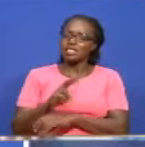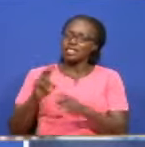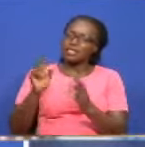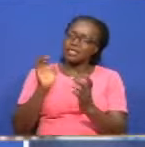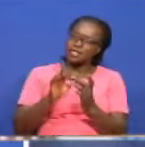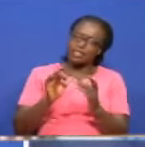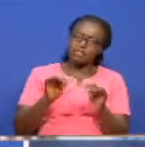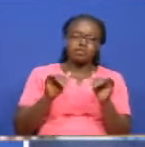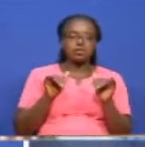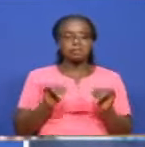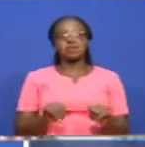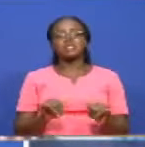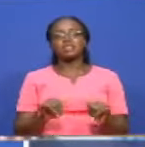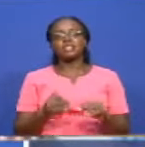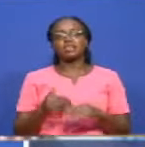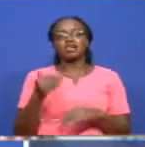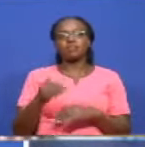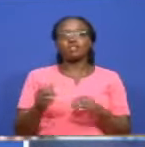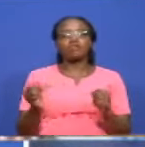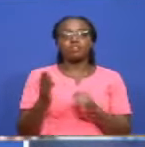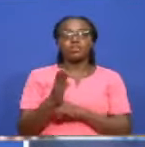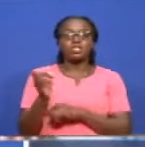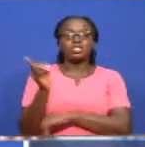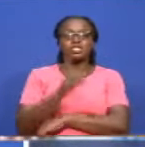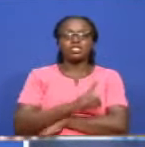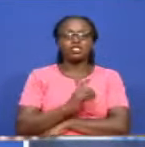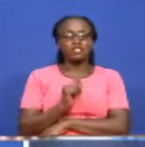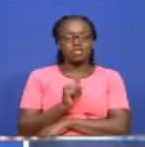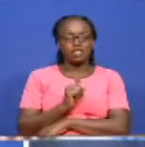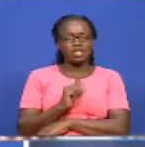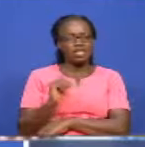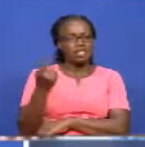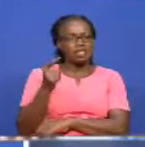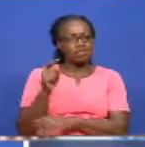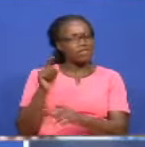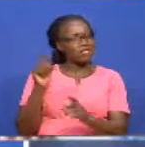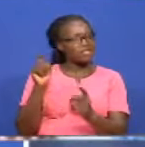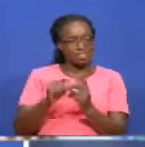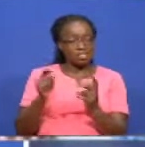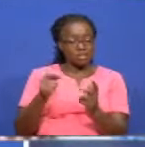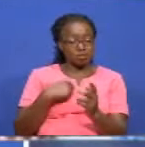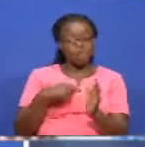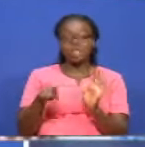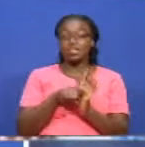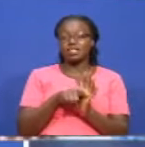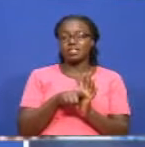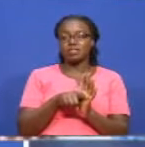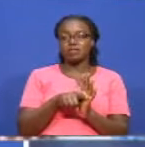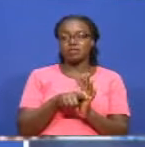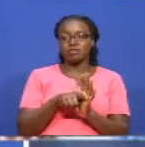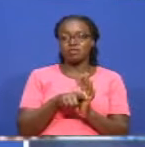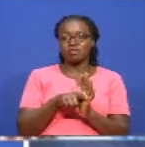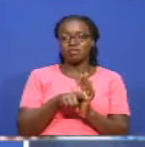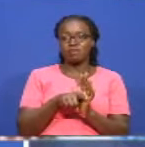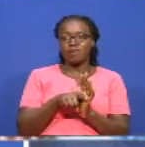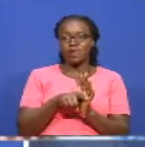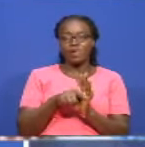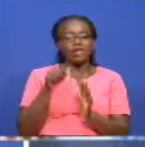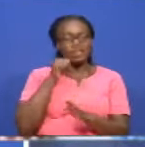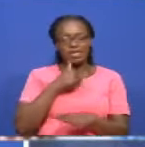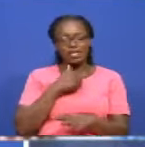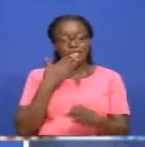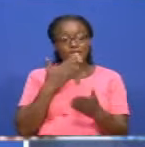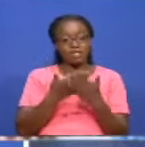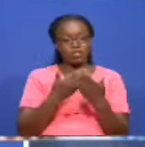tukakaa. After 14 days, tukapimwa. The first test, I turned negative. Nashukuru ilikuwa vizuri. But for